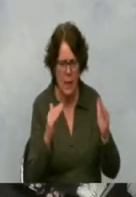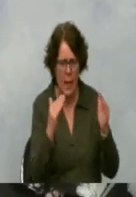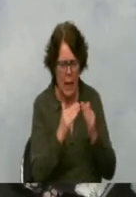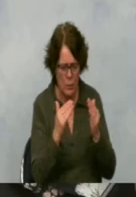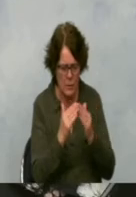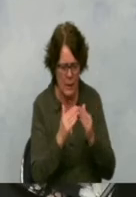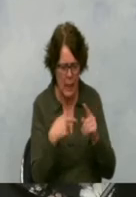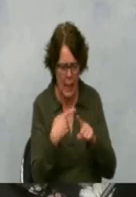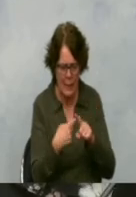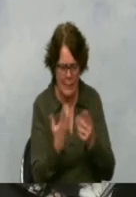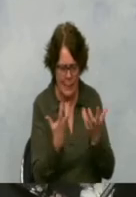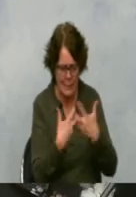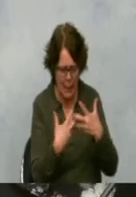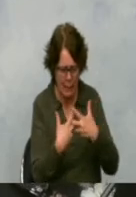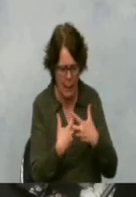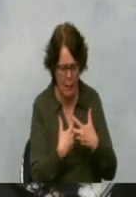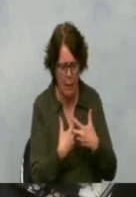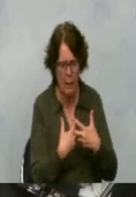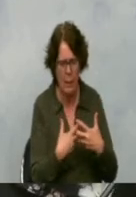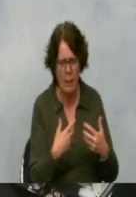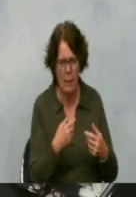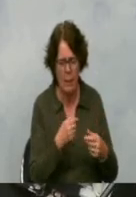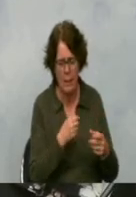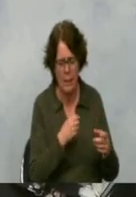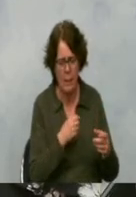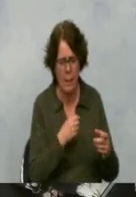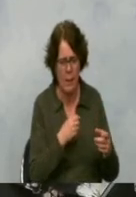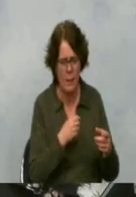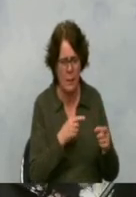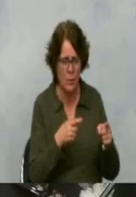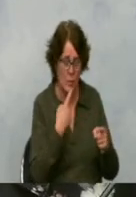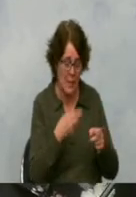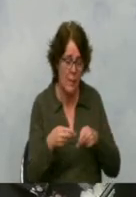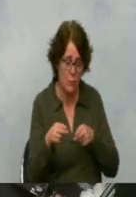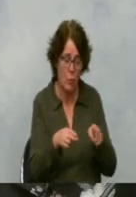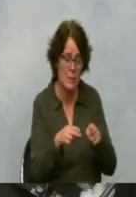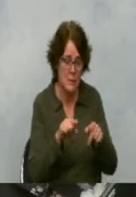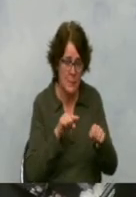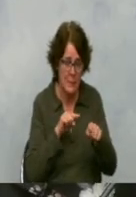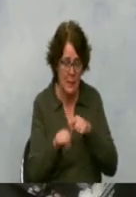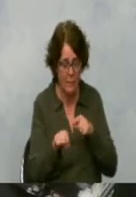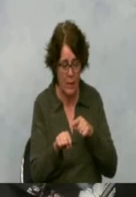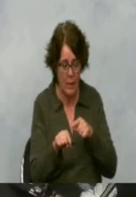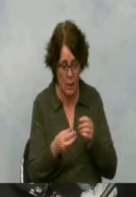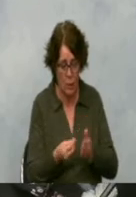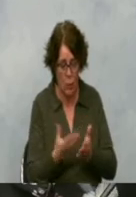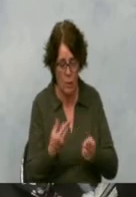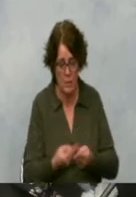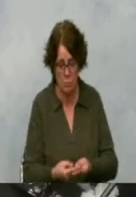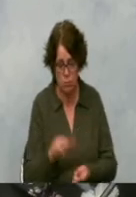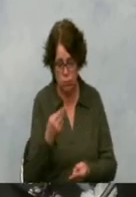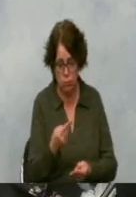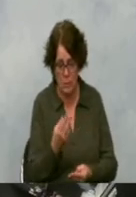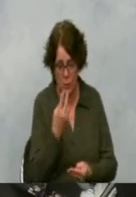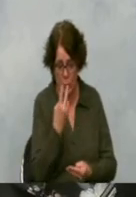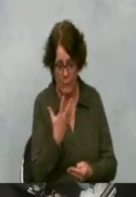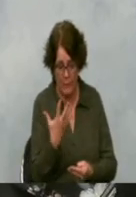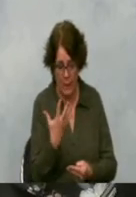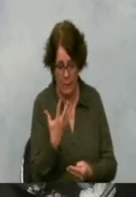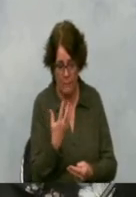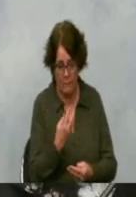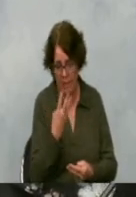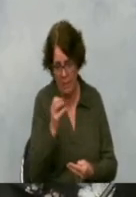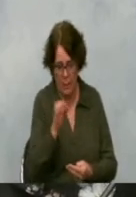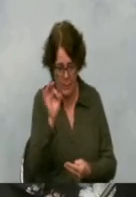technical. And you say, I mean, obviously, the roads in particular, the costs have gone up 25 to 30%.